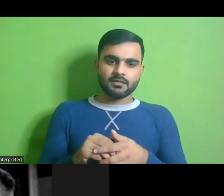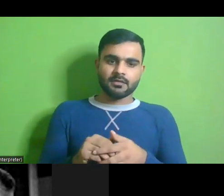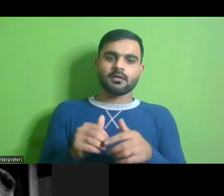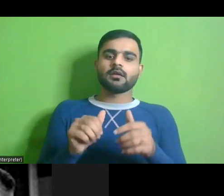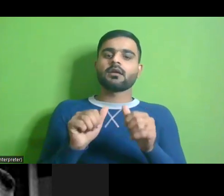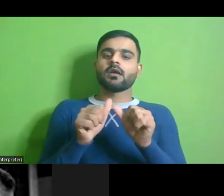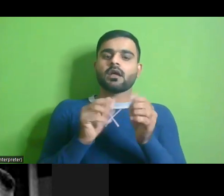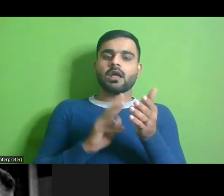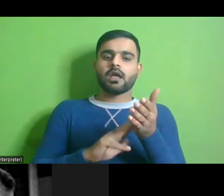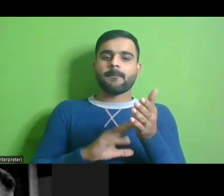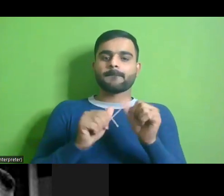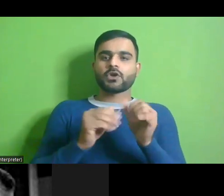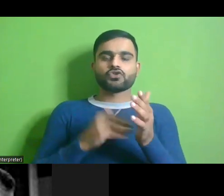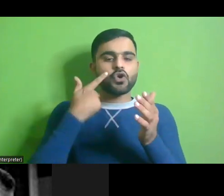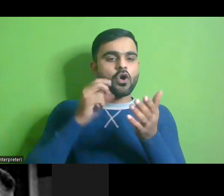Amazonia.